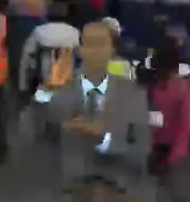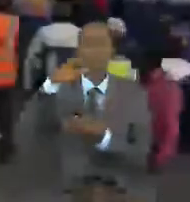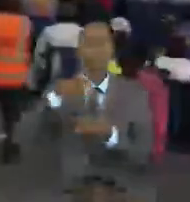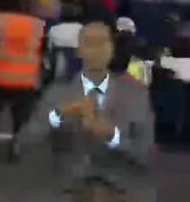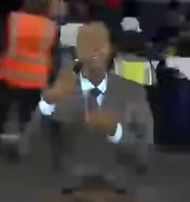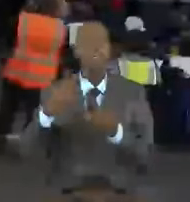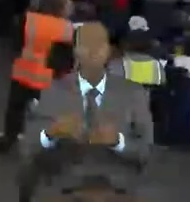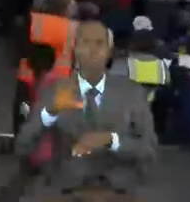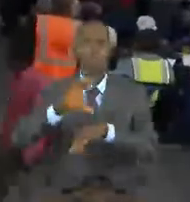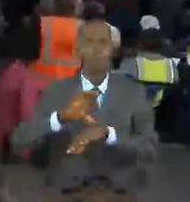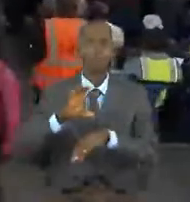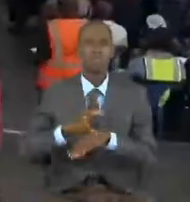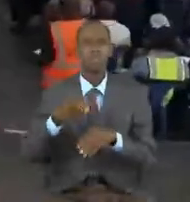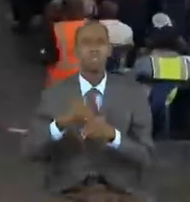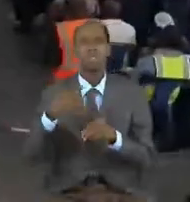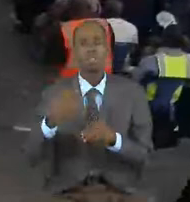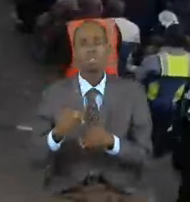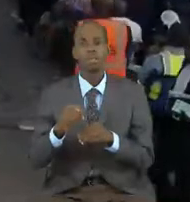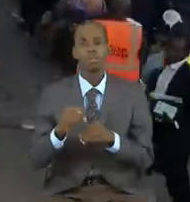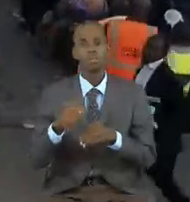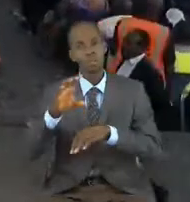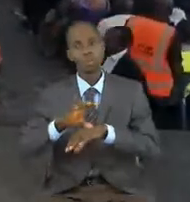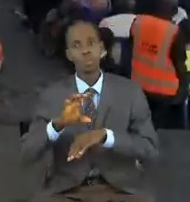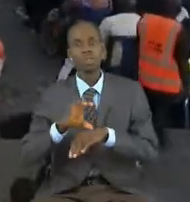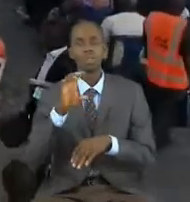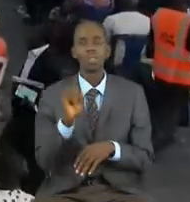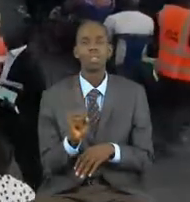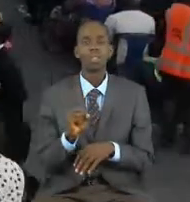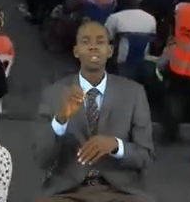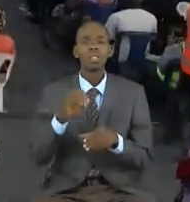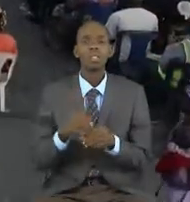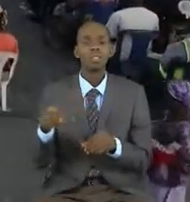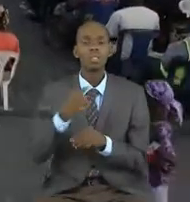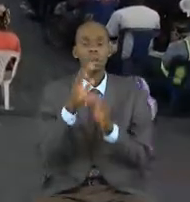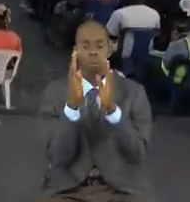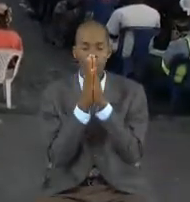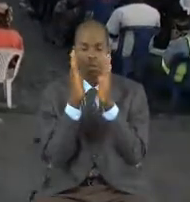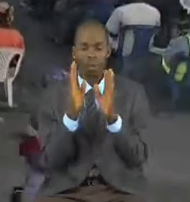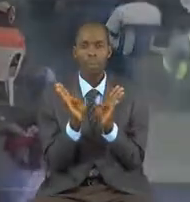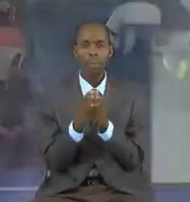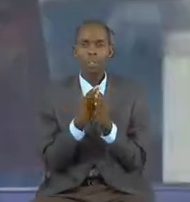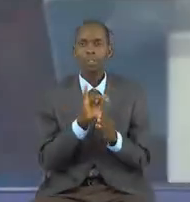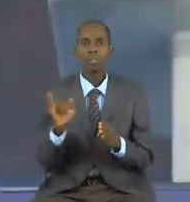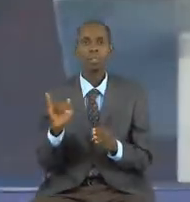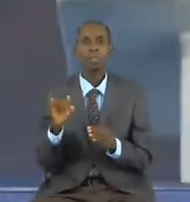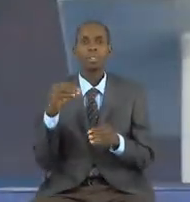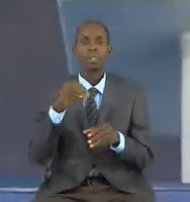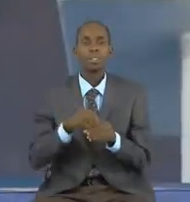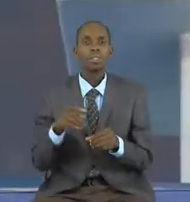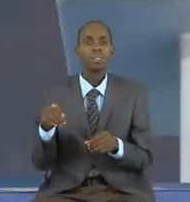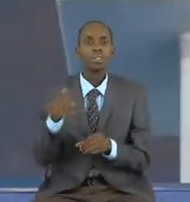their local church. The only manifest in their prayer meeting. The only manifest in their night